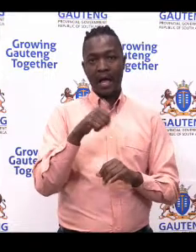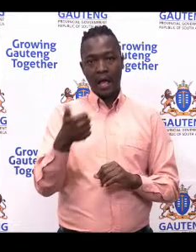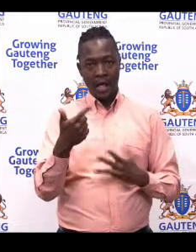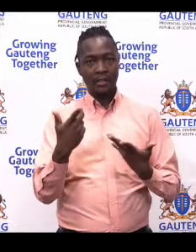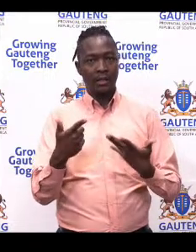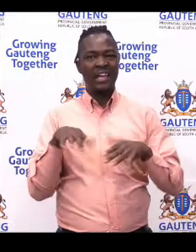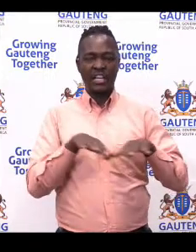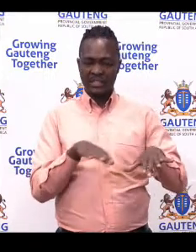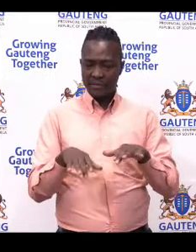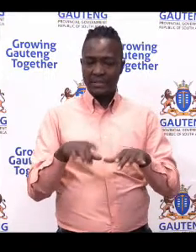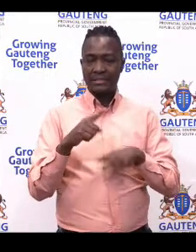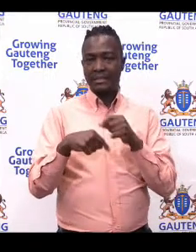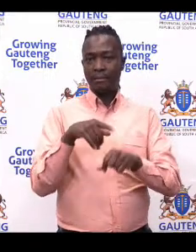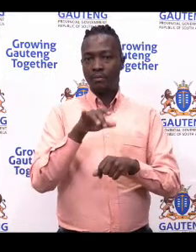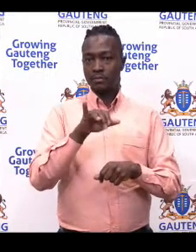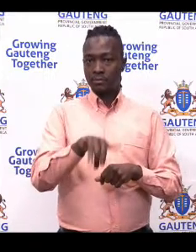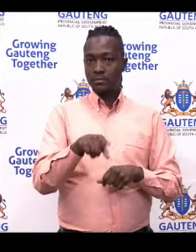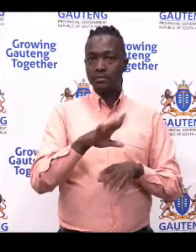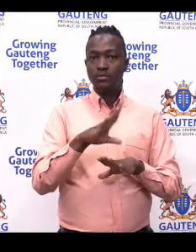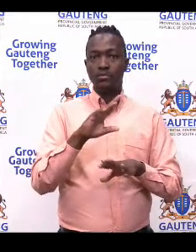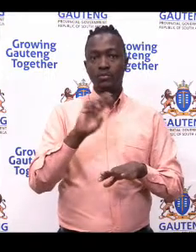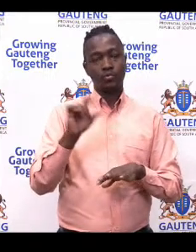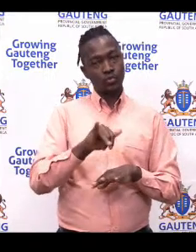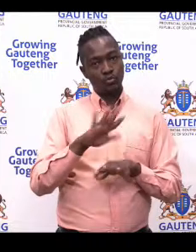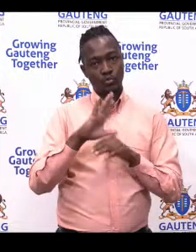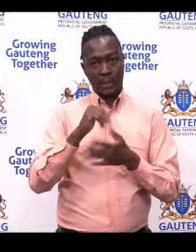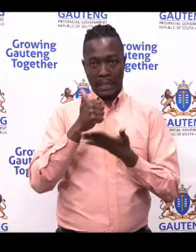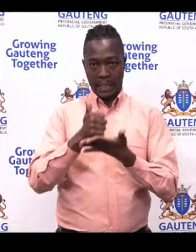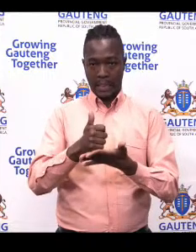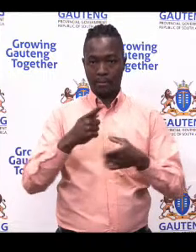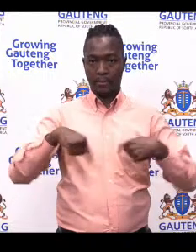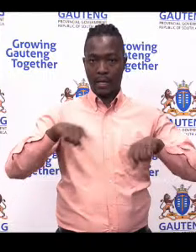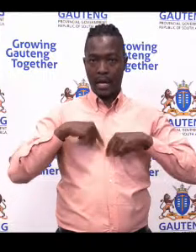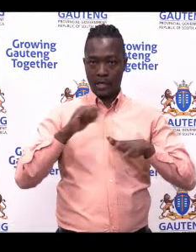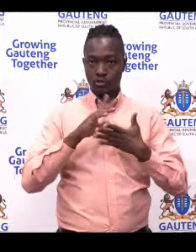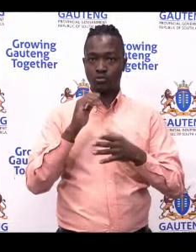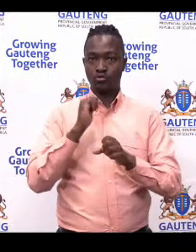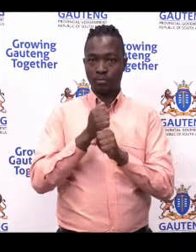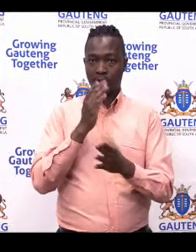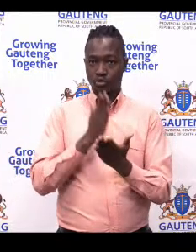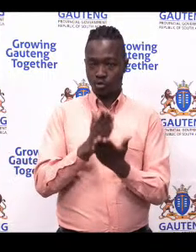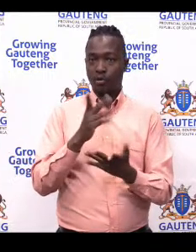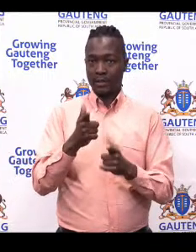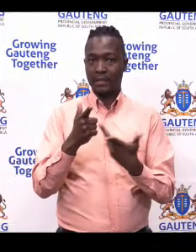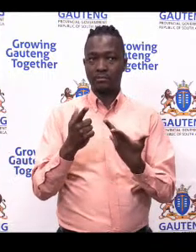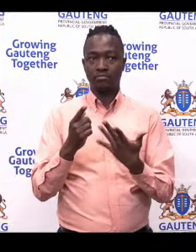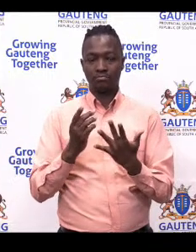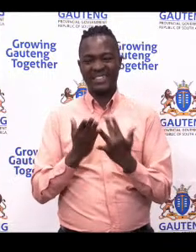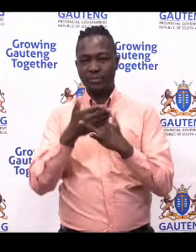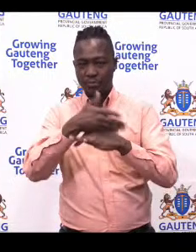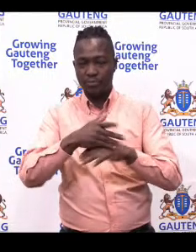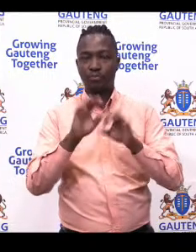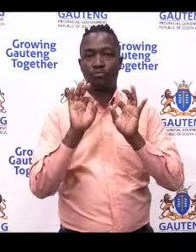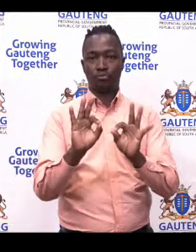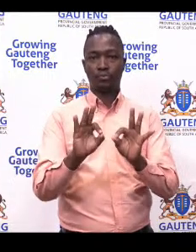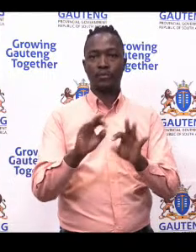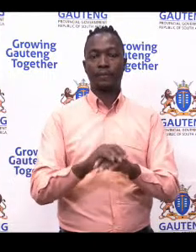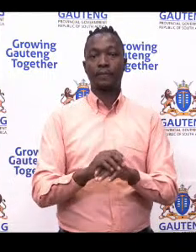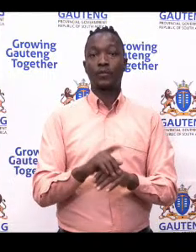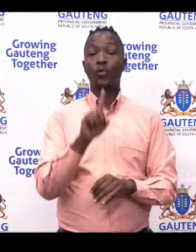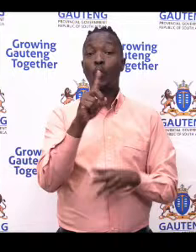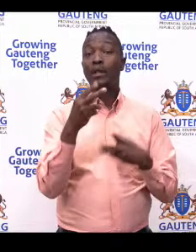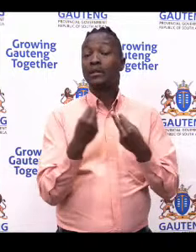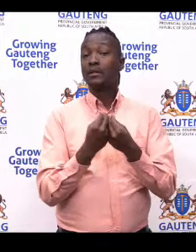regard, which will help us to minimize community transmission. One thing that is important, that has